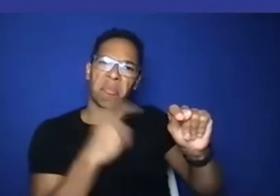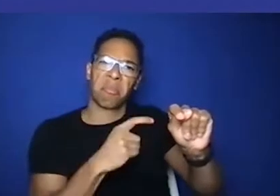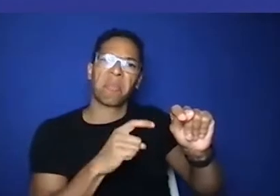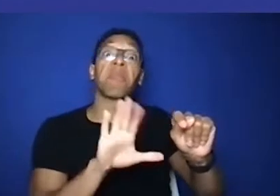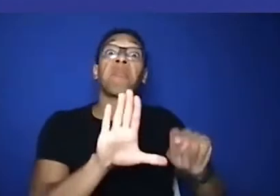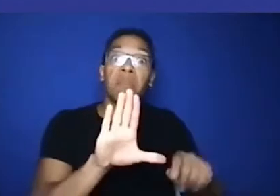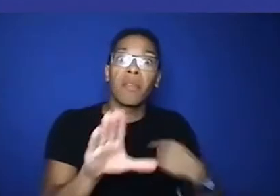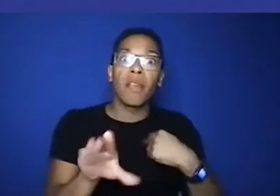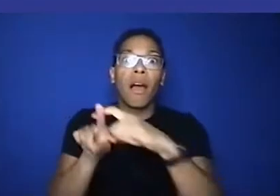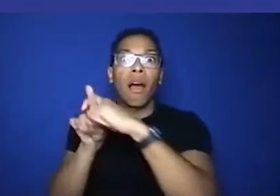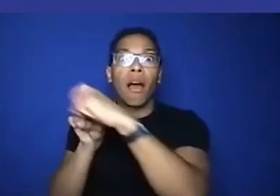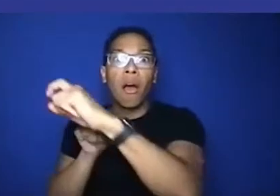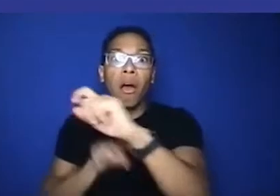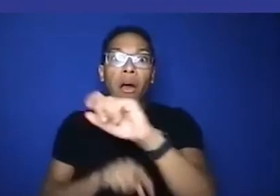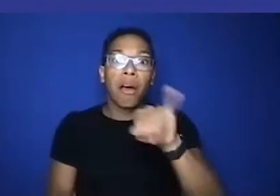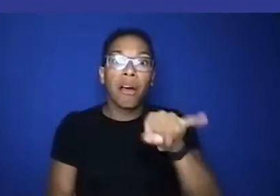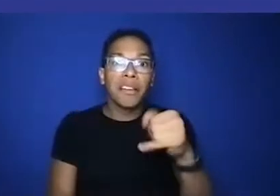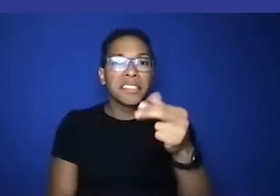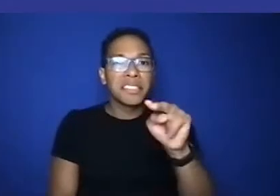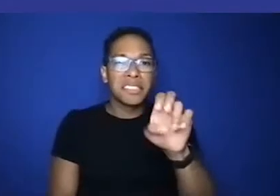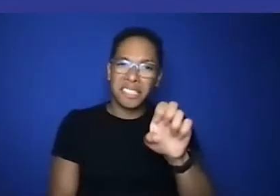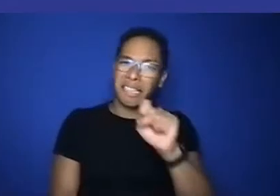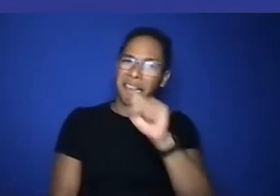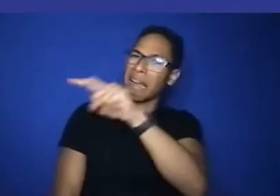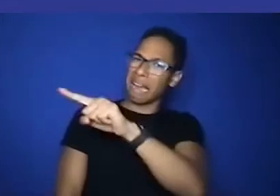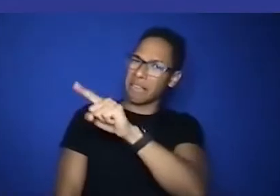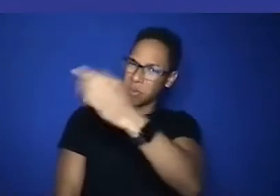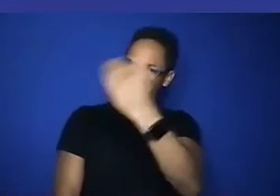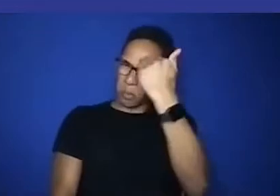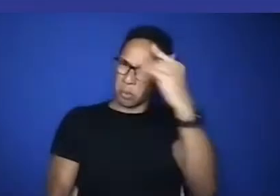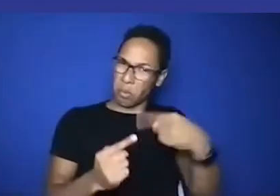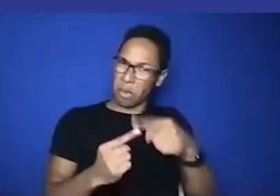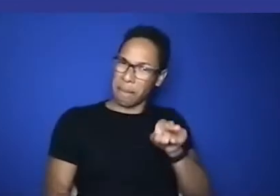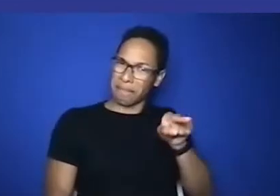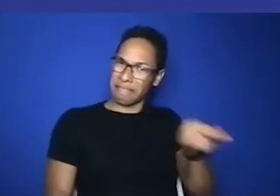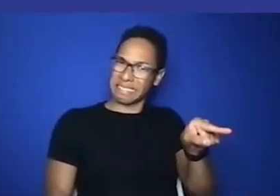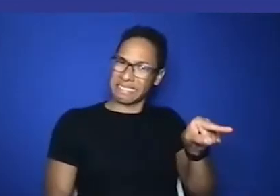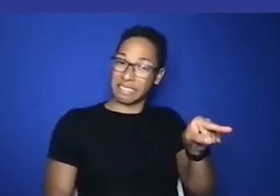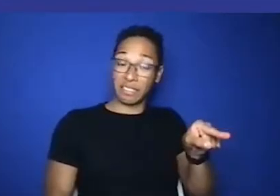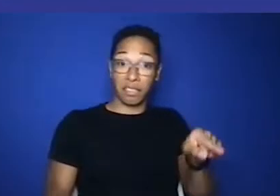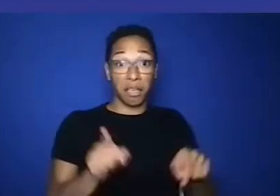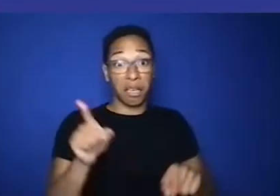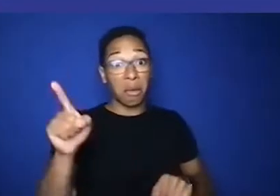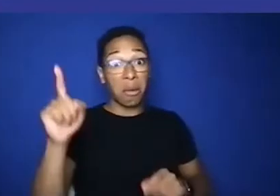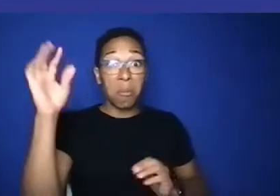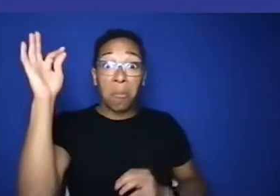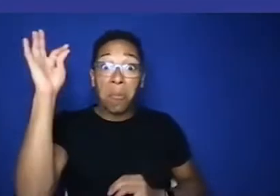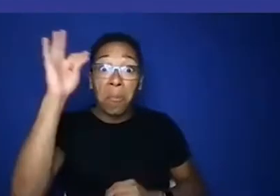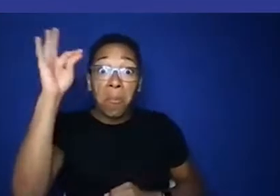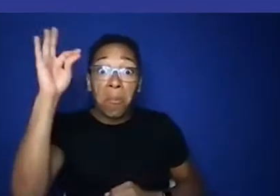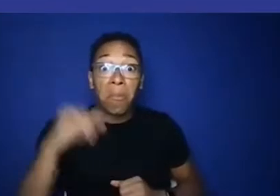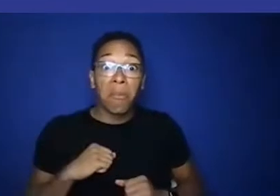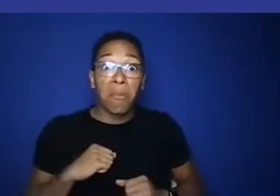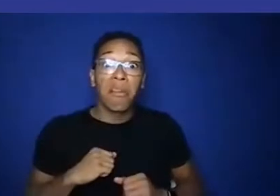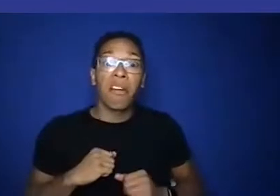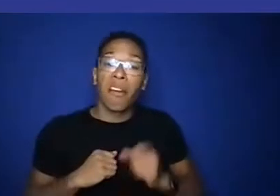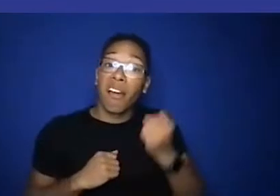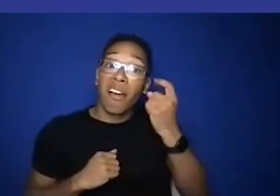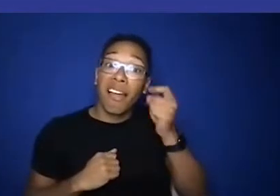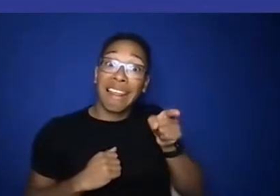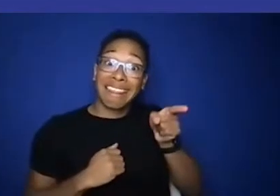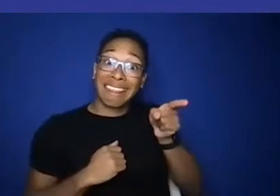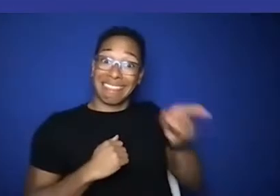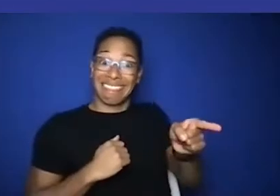And he didn't really know much about it, interestingly, even though Penobscot collections are held in over